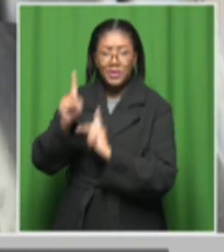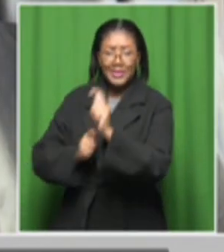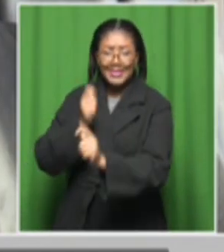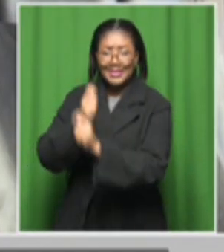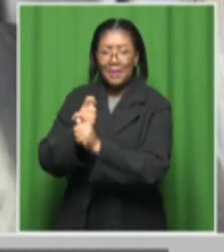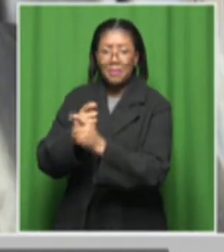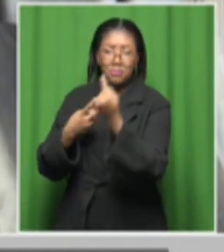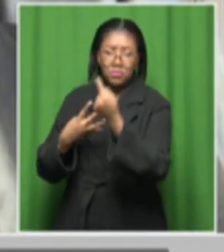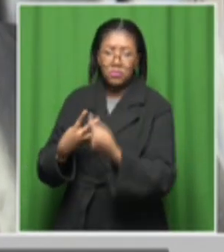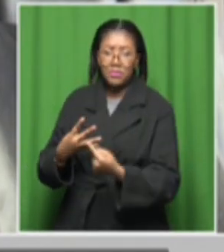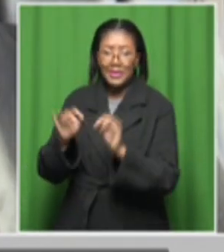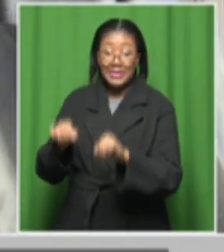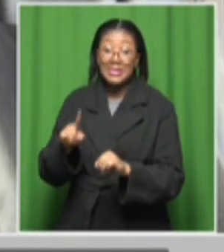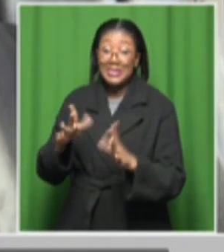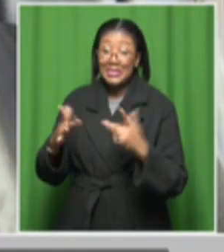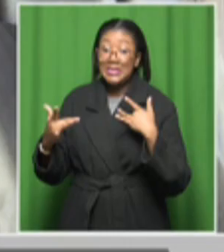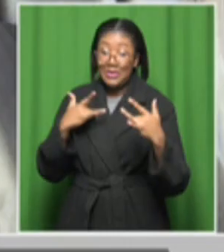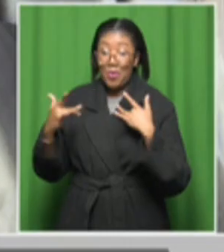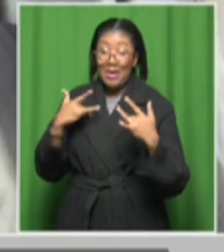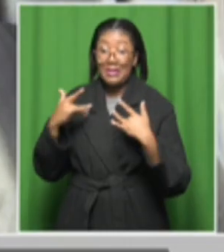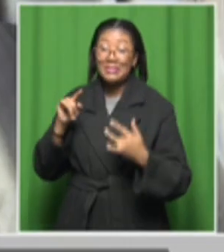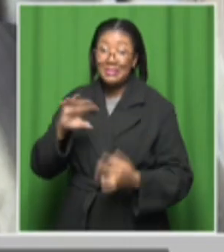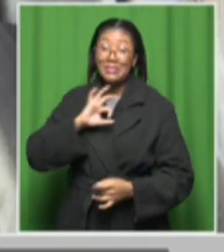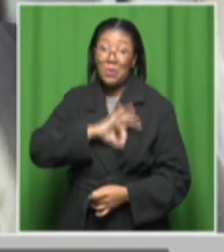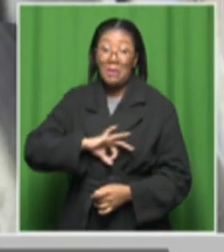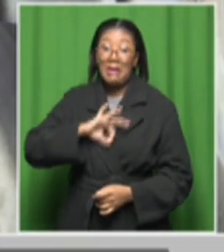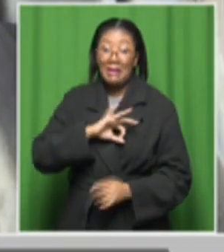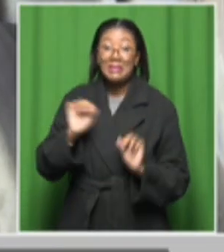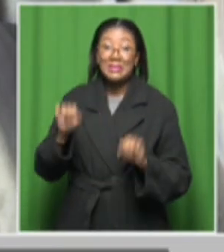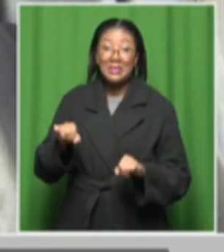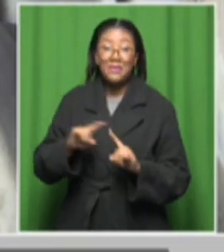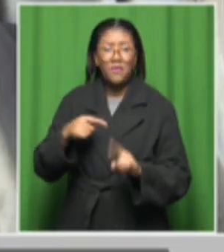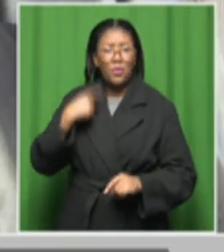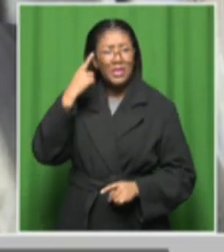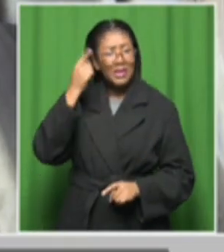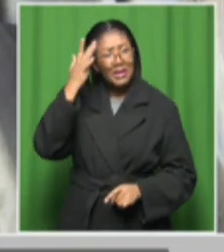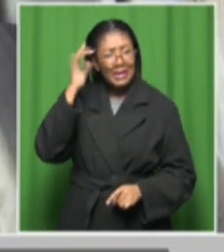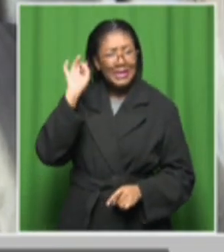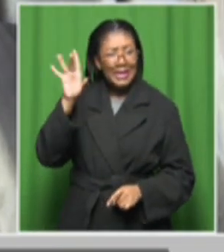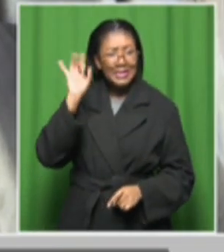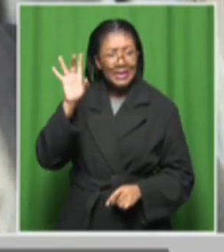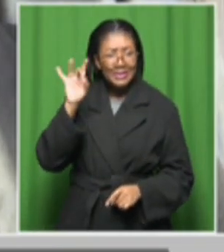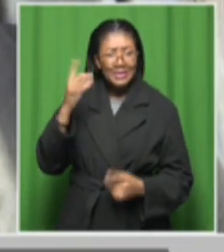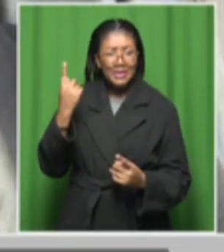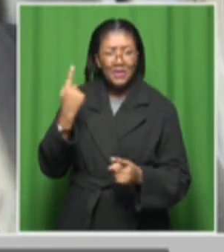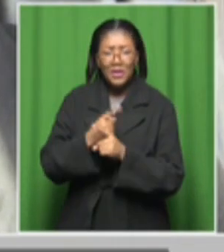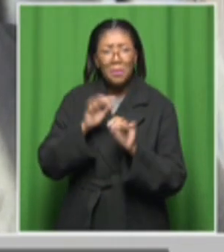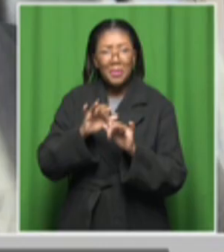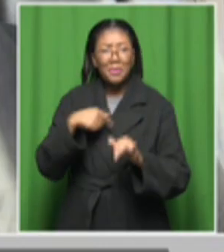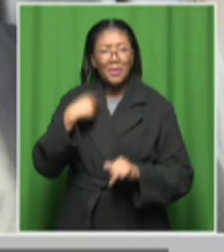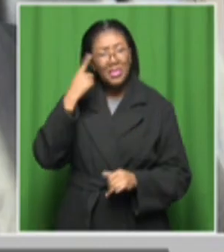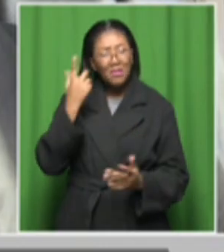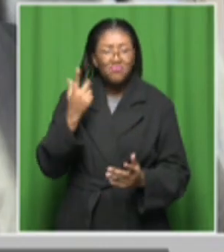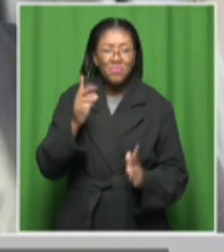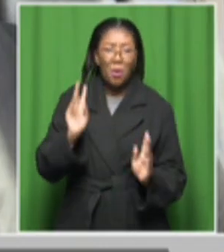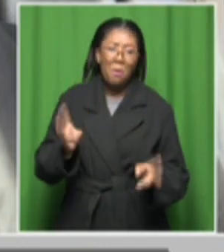that could be worrisome at this point because, we're wondering, why headaches? are underestimated, under-recognized,